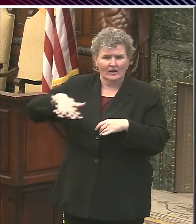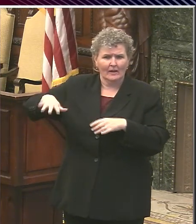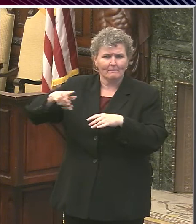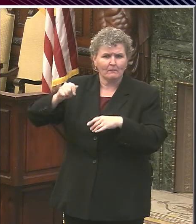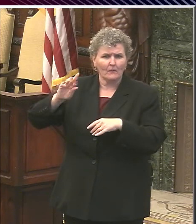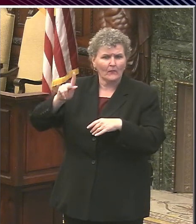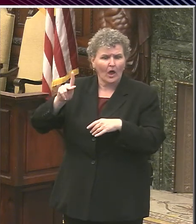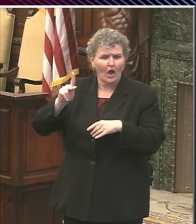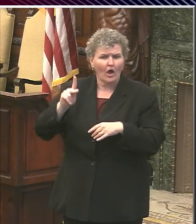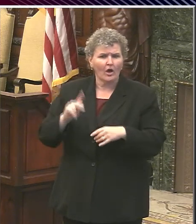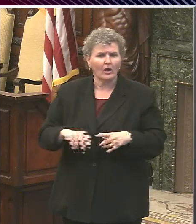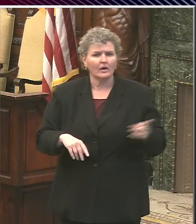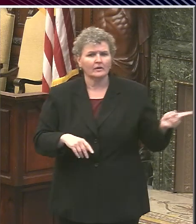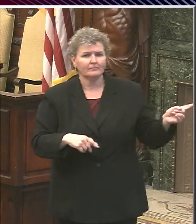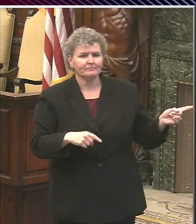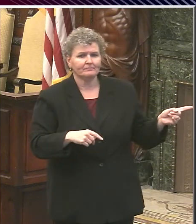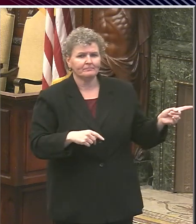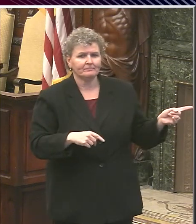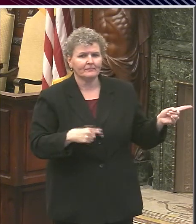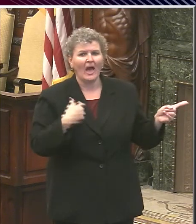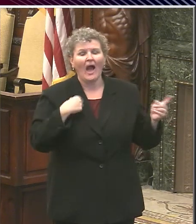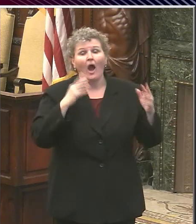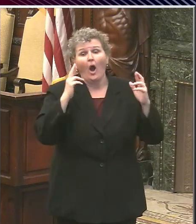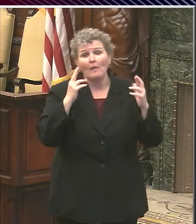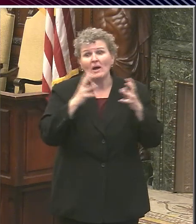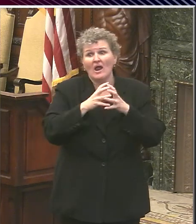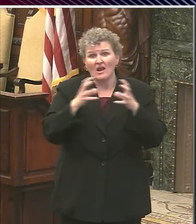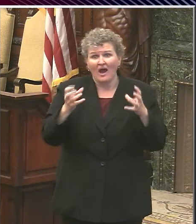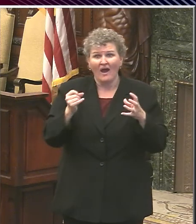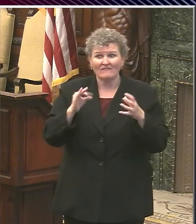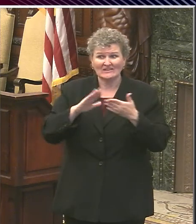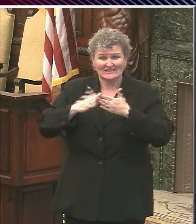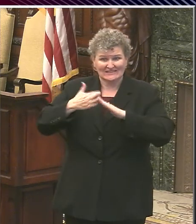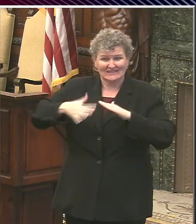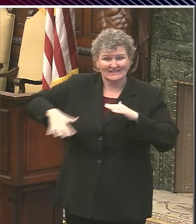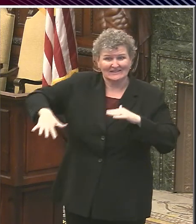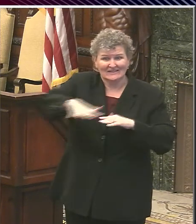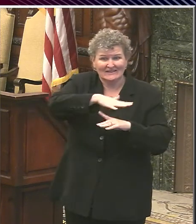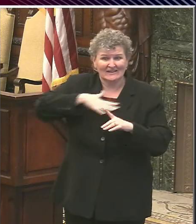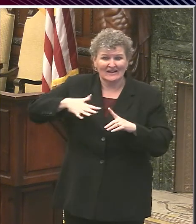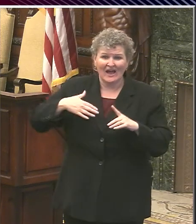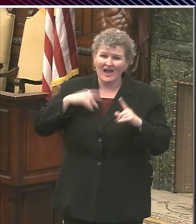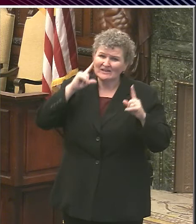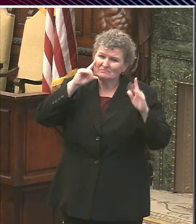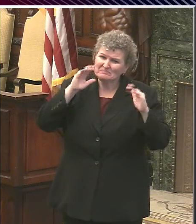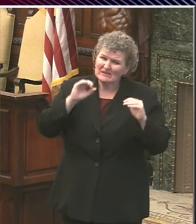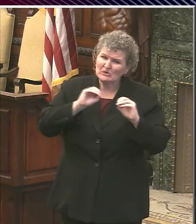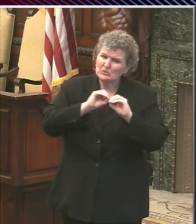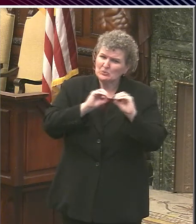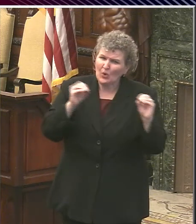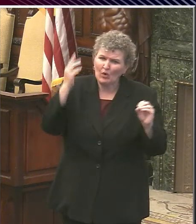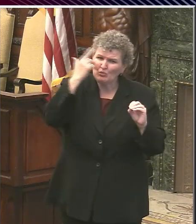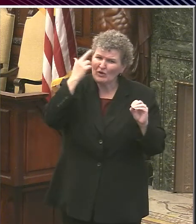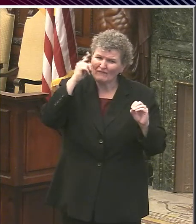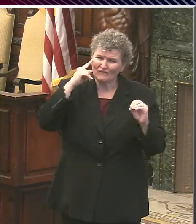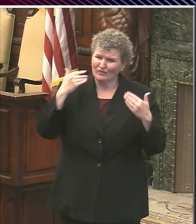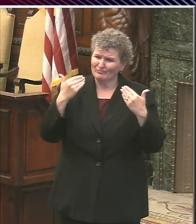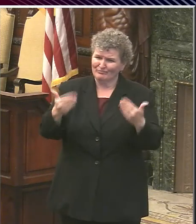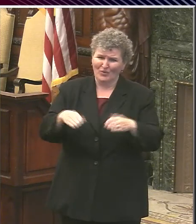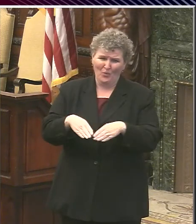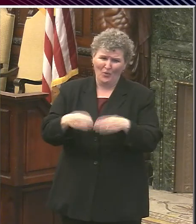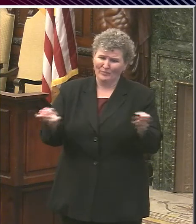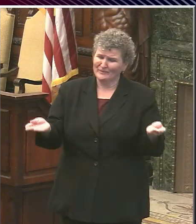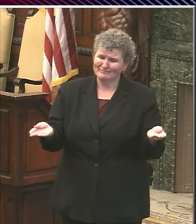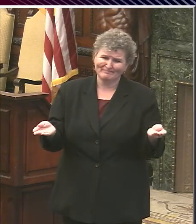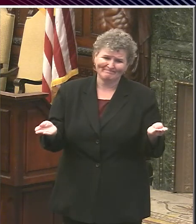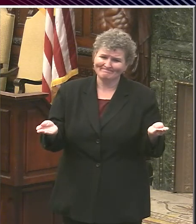the lots around the stadium will not be open. I'm not sure of that, but I would expect there's no reason for them to be open. So there's very little